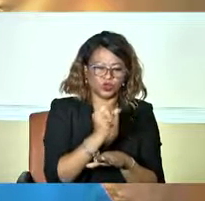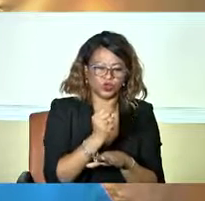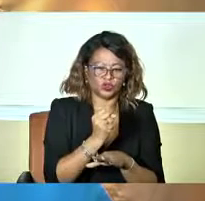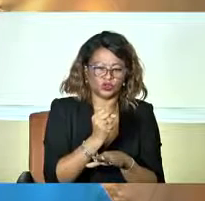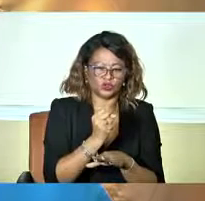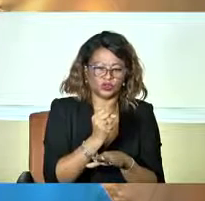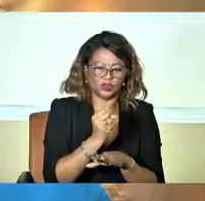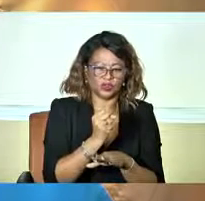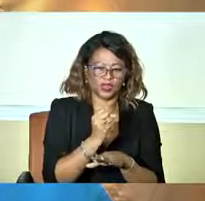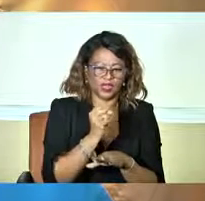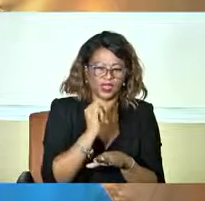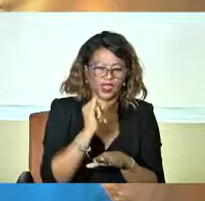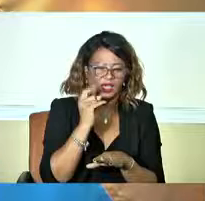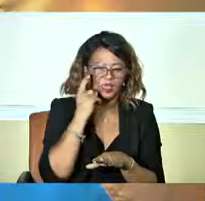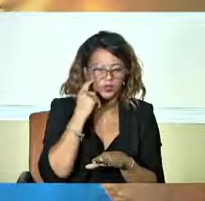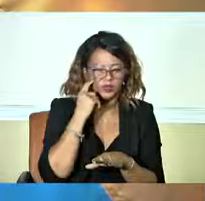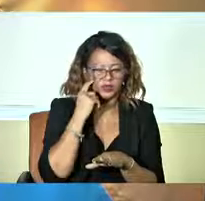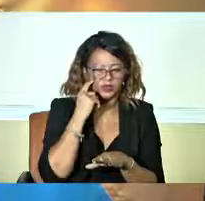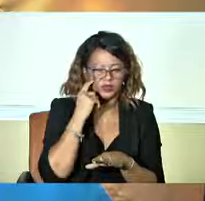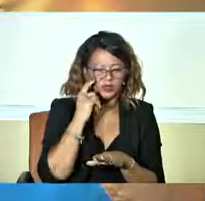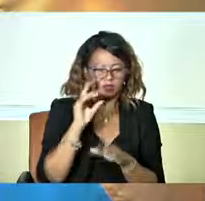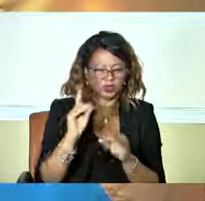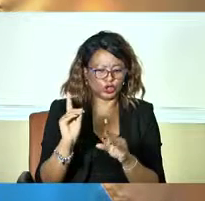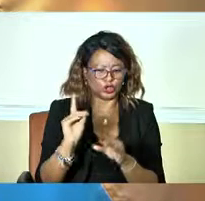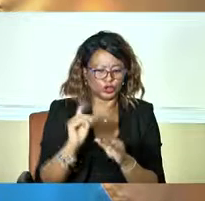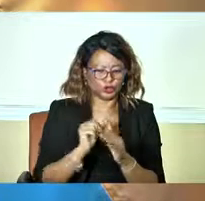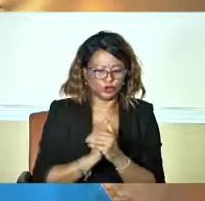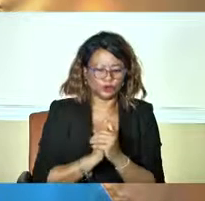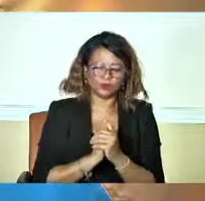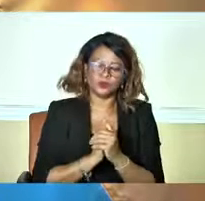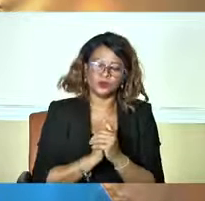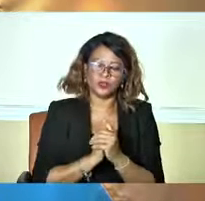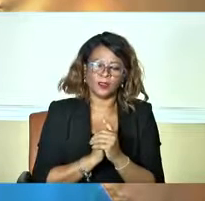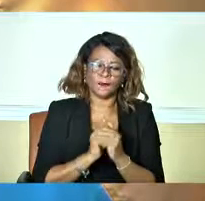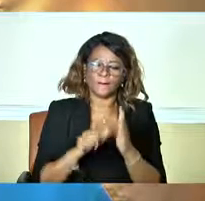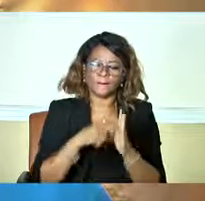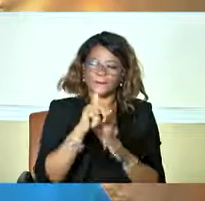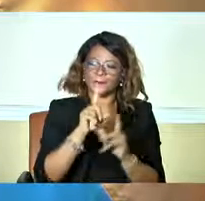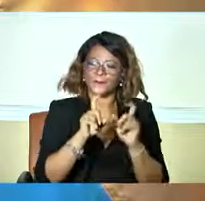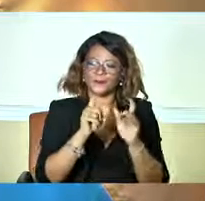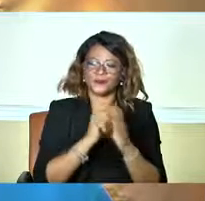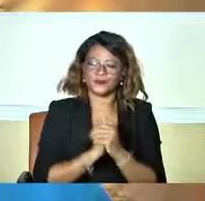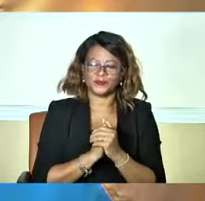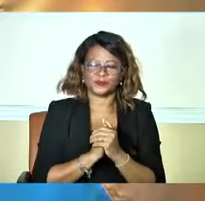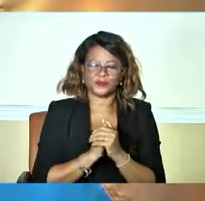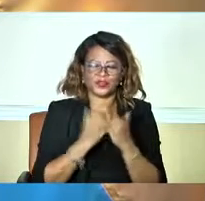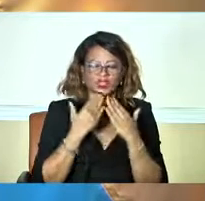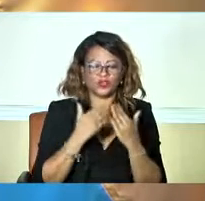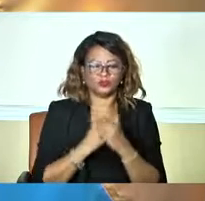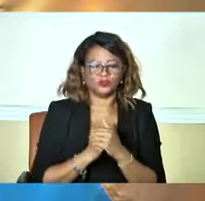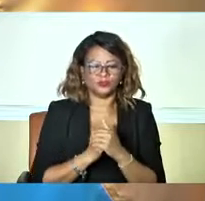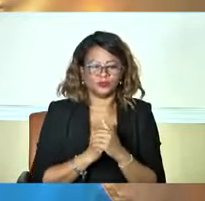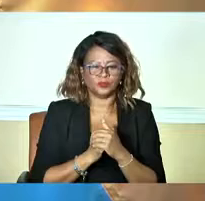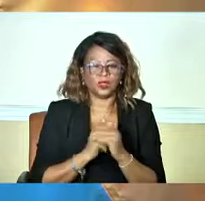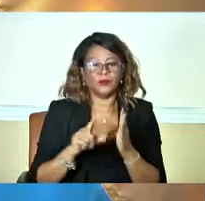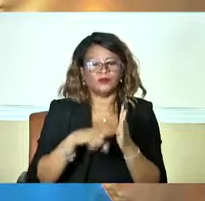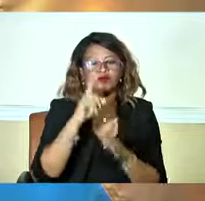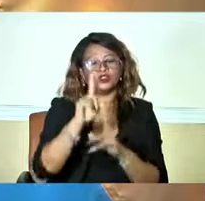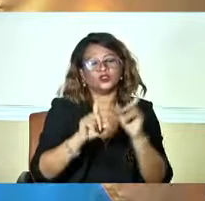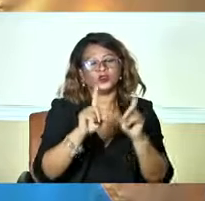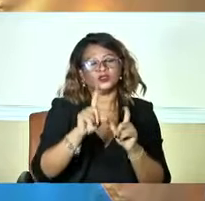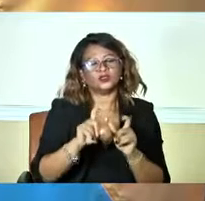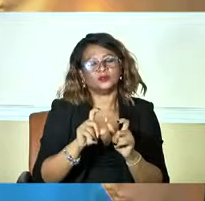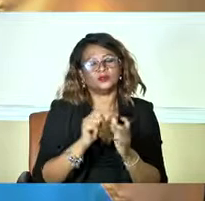Eyewitness Digital. Your first question, please. Good afternoon. Thank you. My first